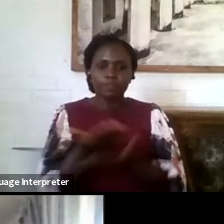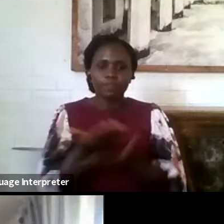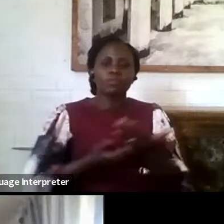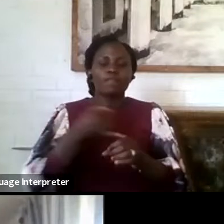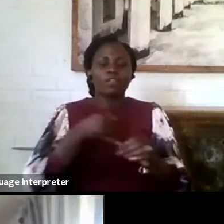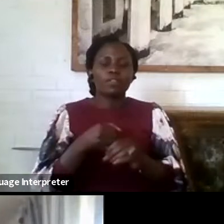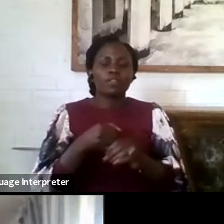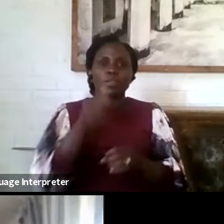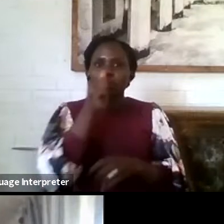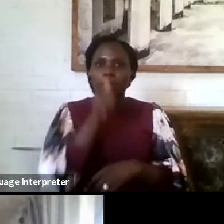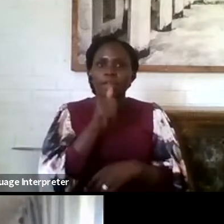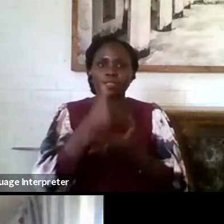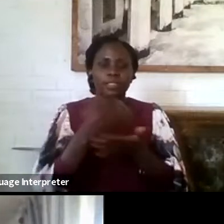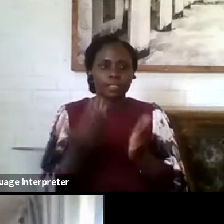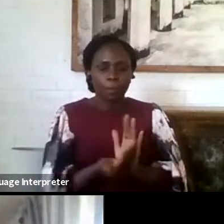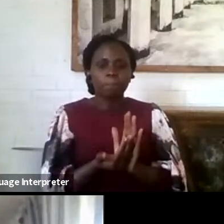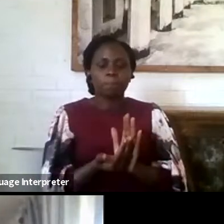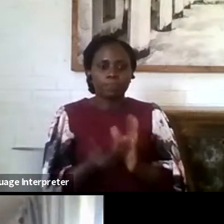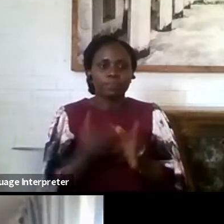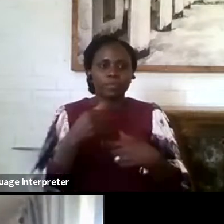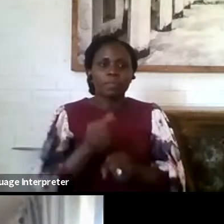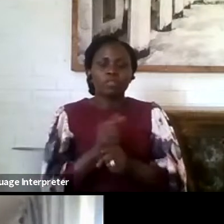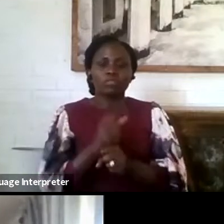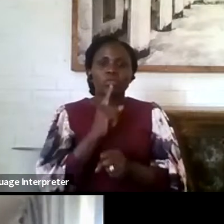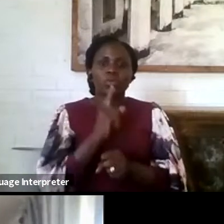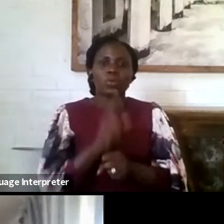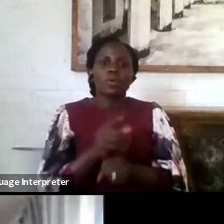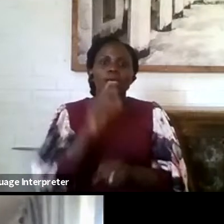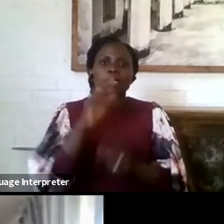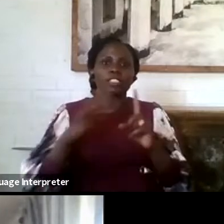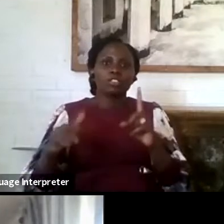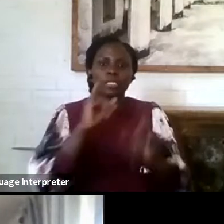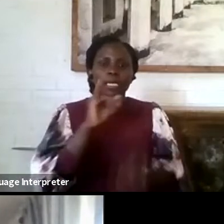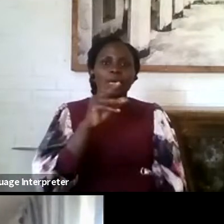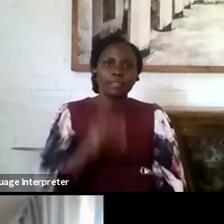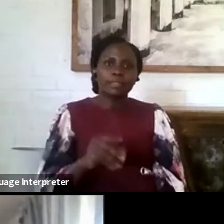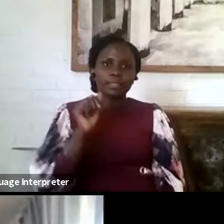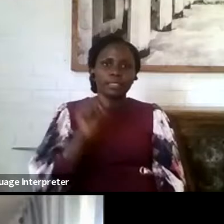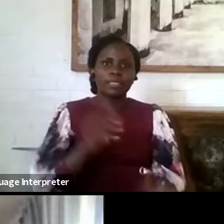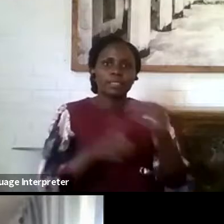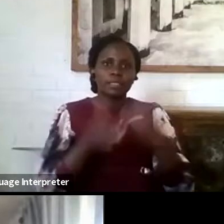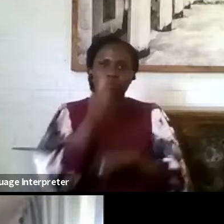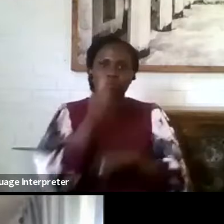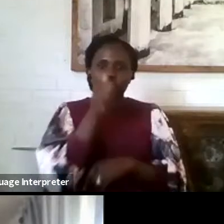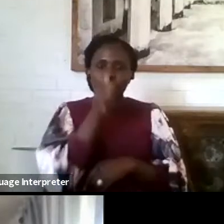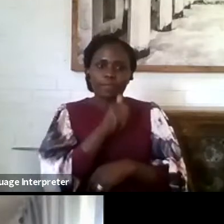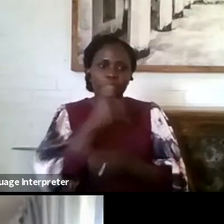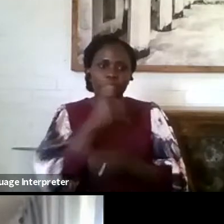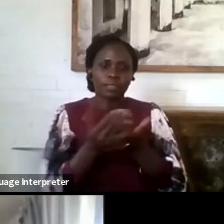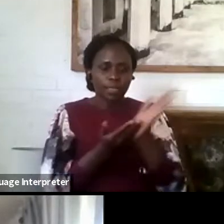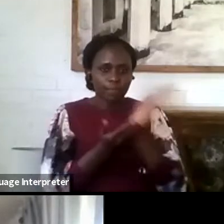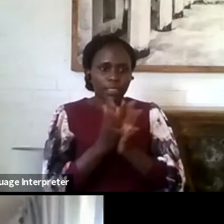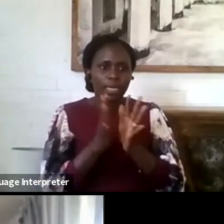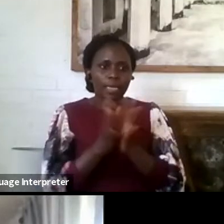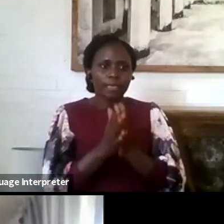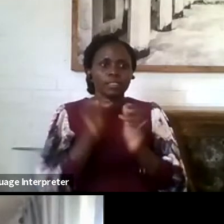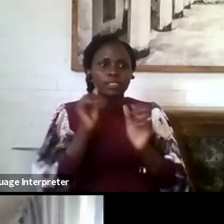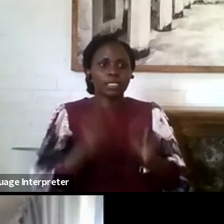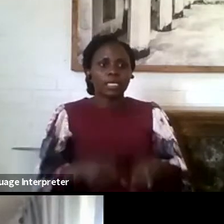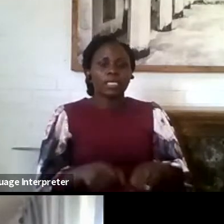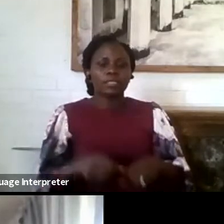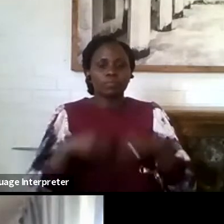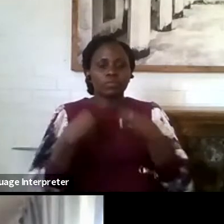to ensure that digital ID can be used to access private services as well as public services provided by these the private